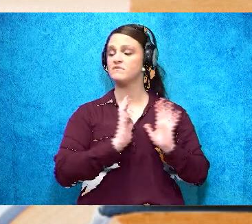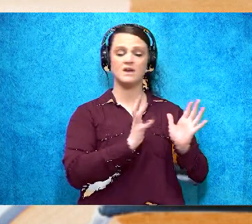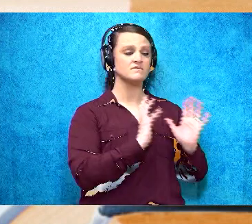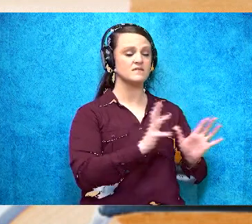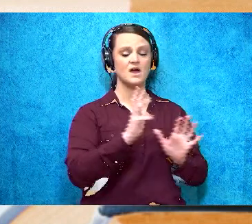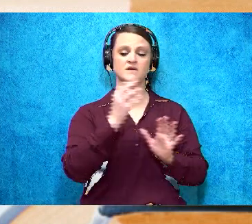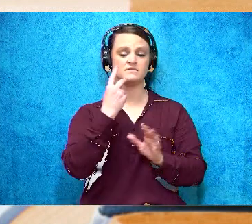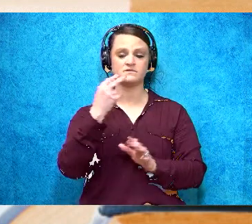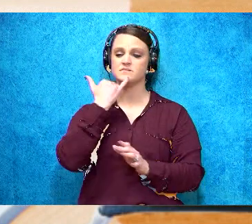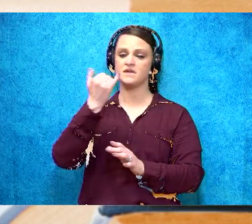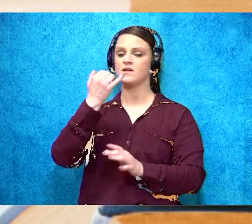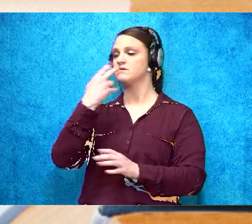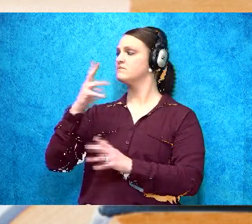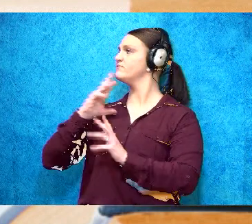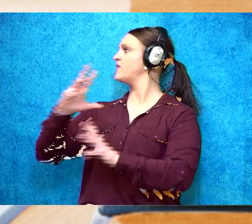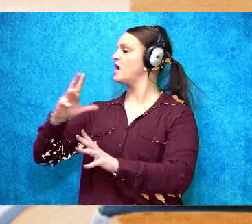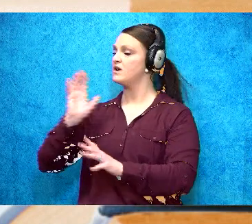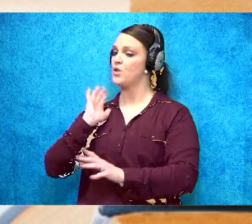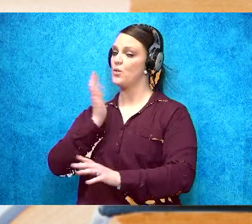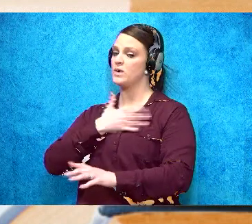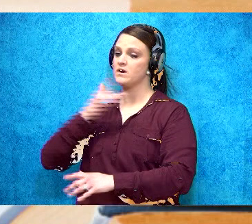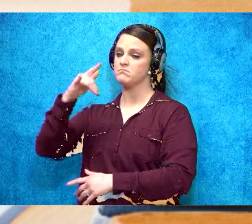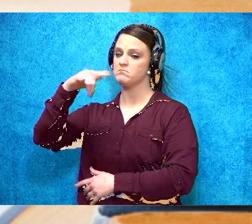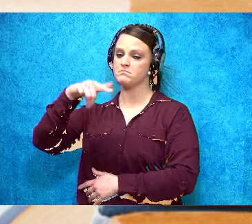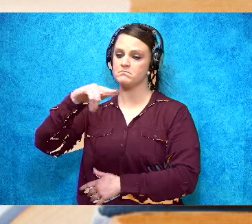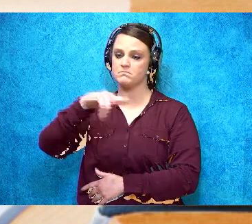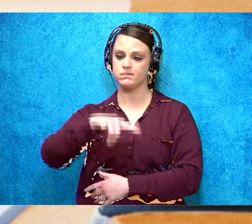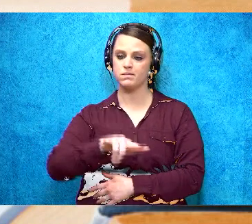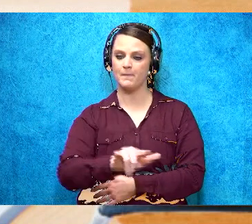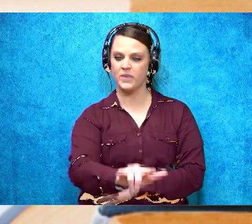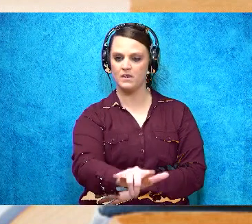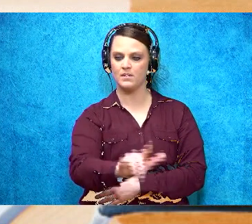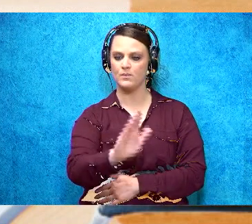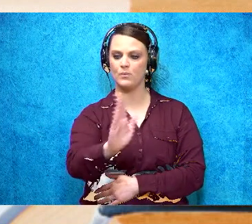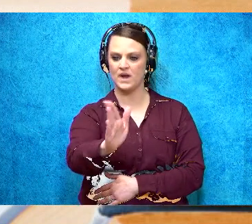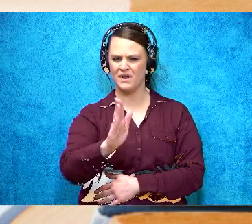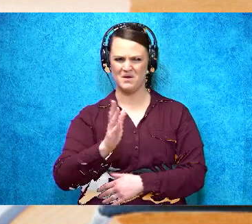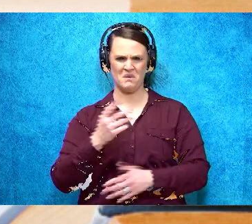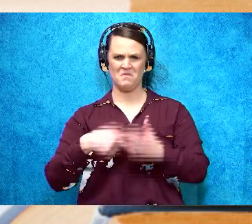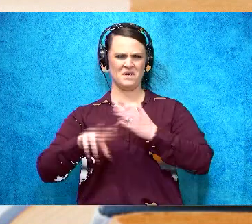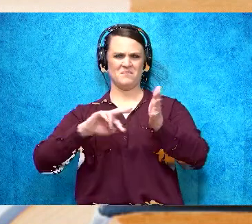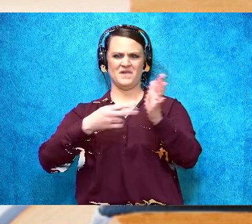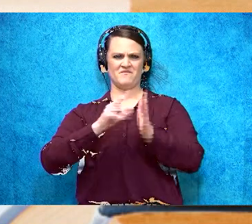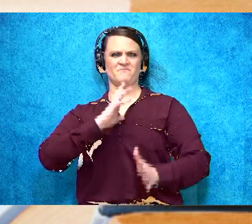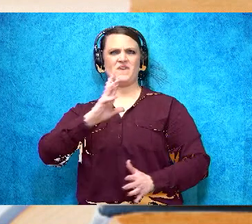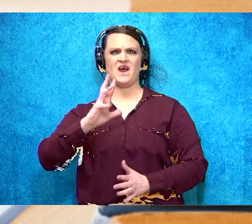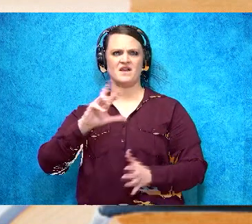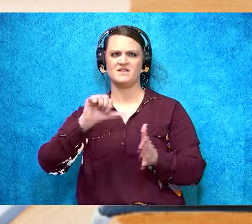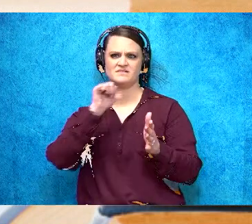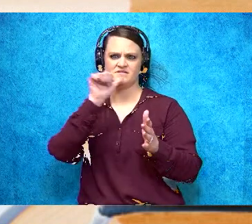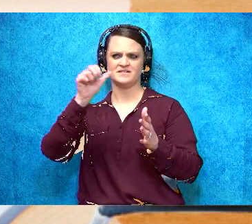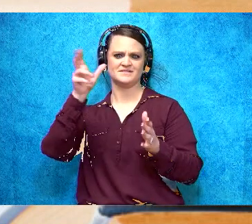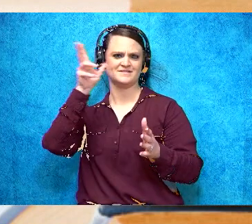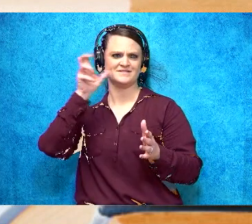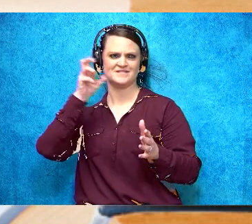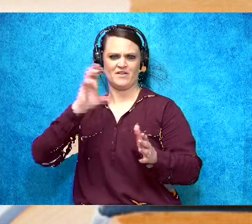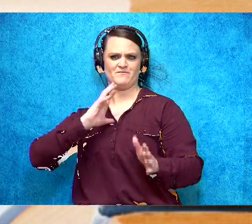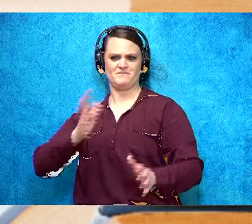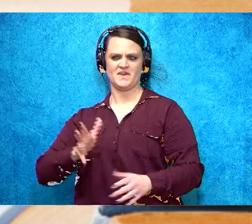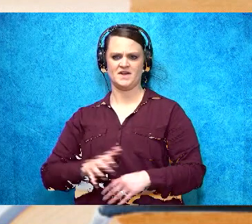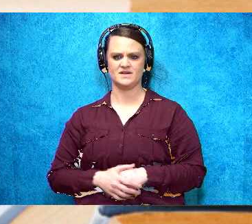yelled back. "We're going to land." "What do you mean, fine? It doesn't sound